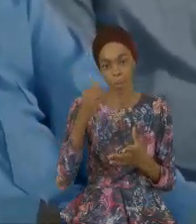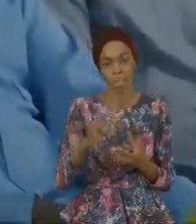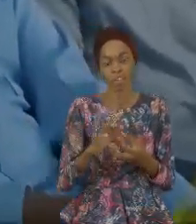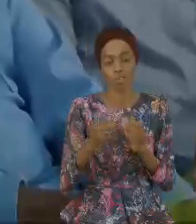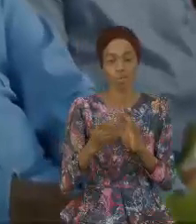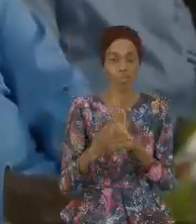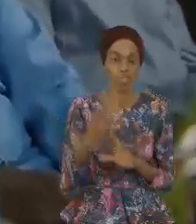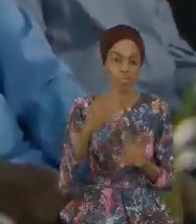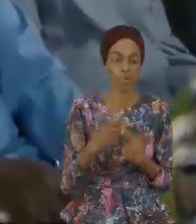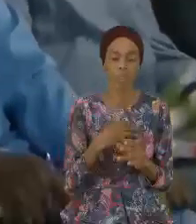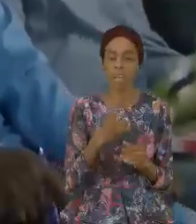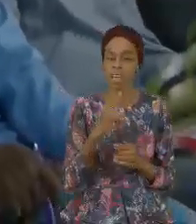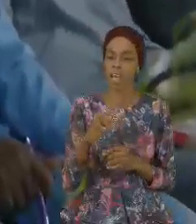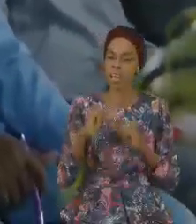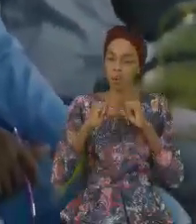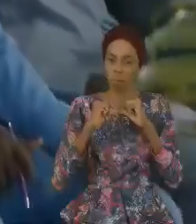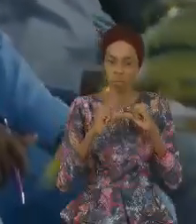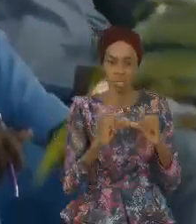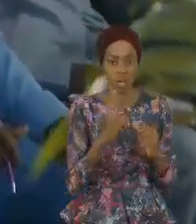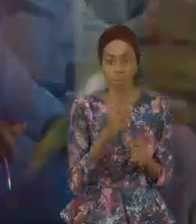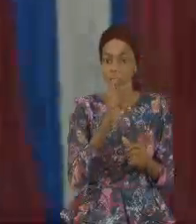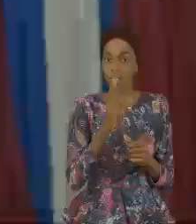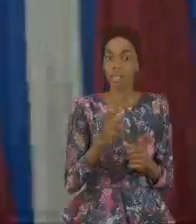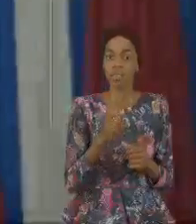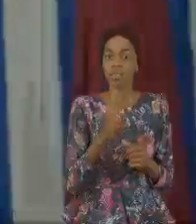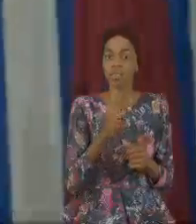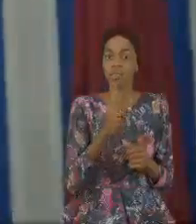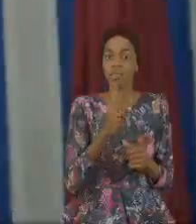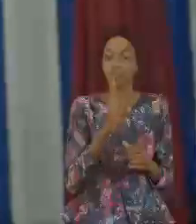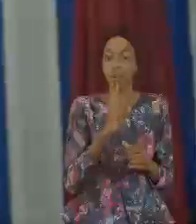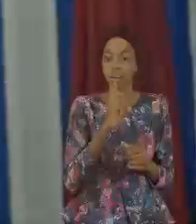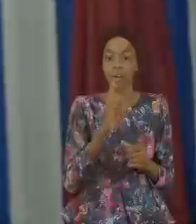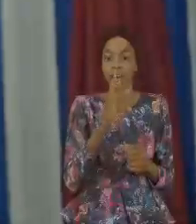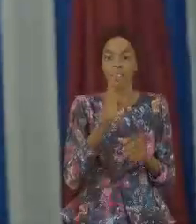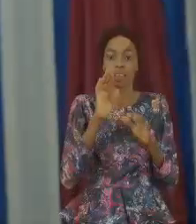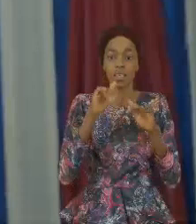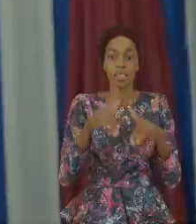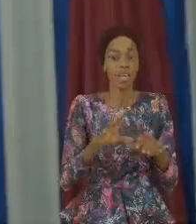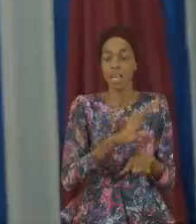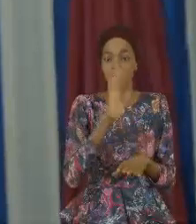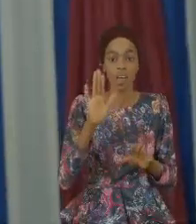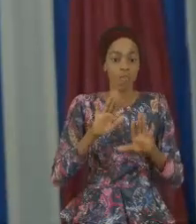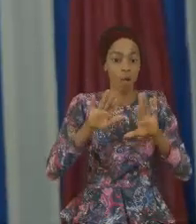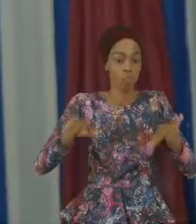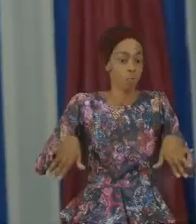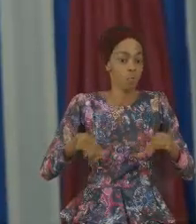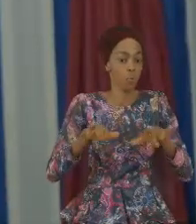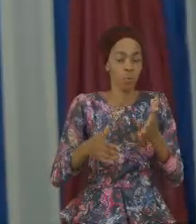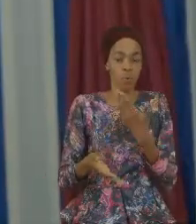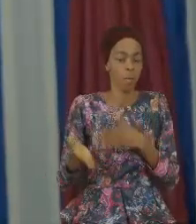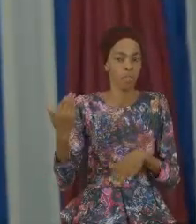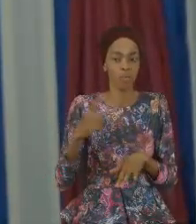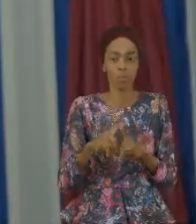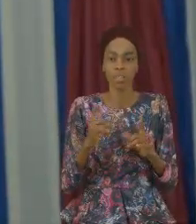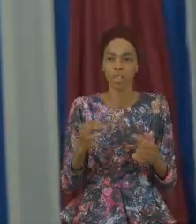then moving on, even the Red Sea, he never even swam in the Red Sea. But now to